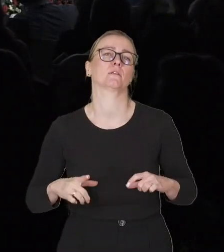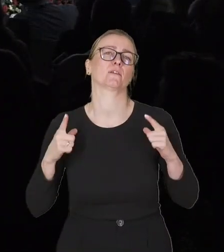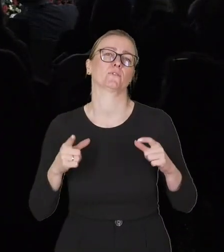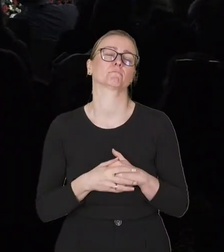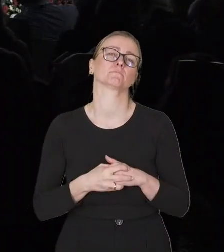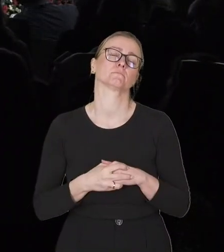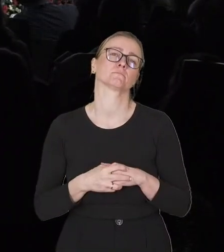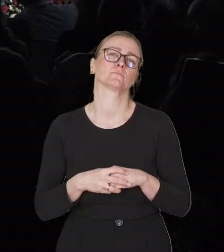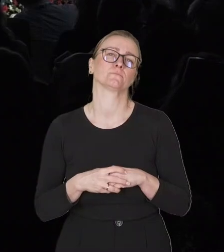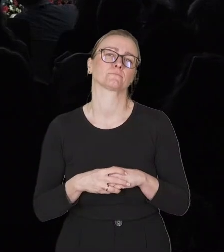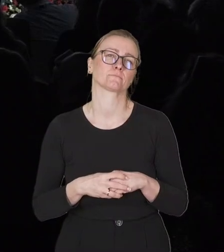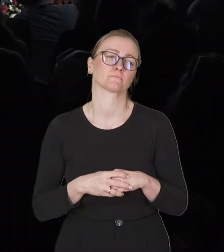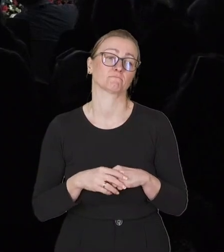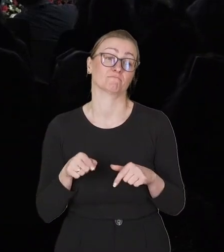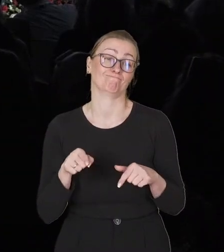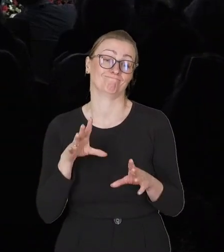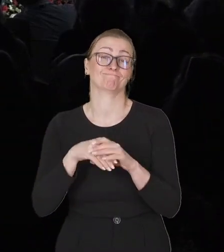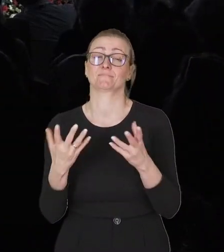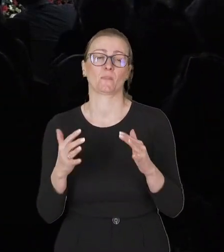very much for this. Michael,